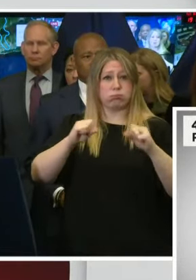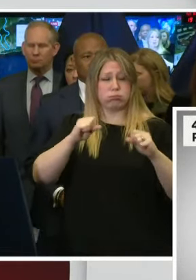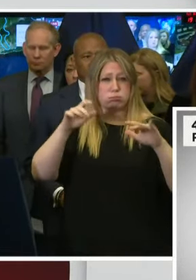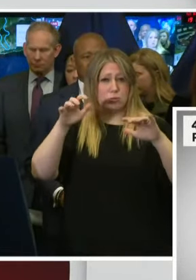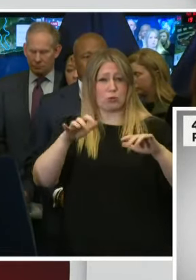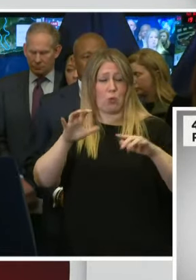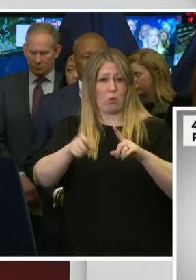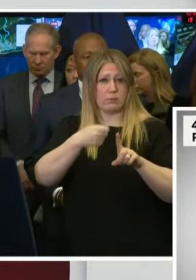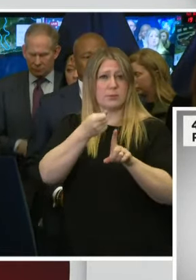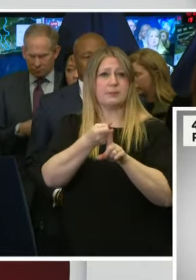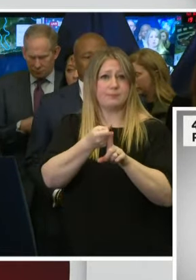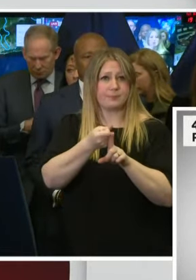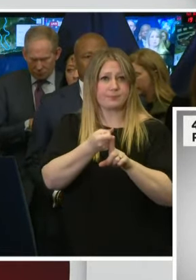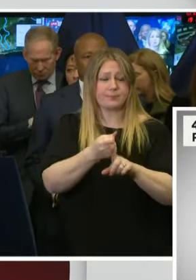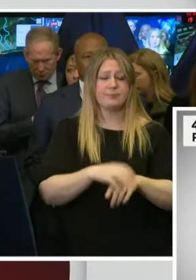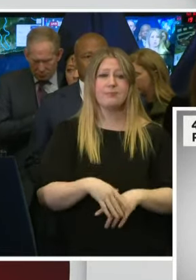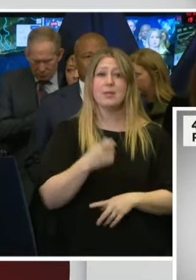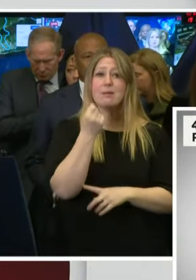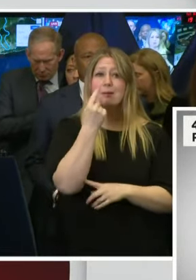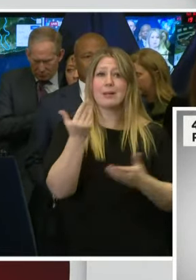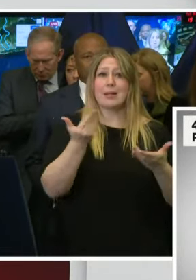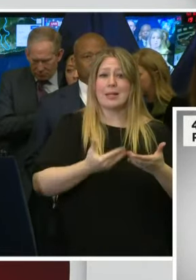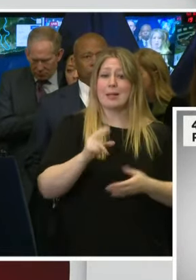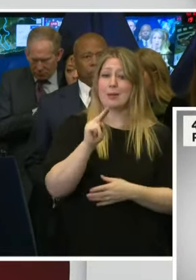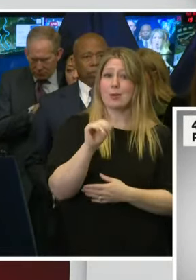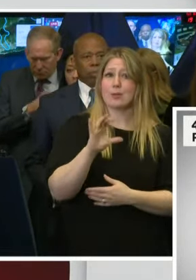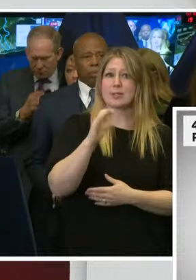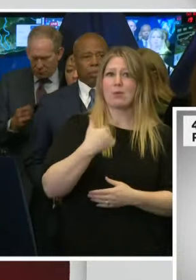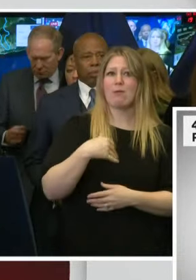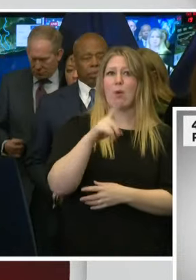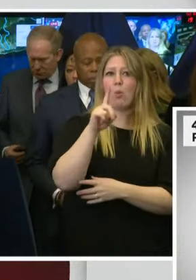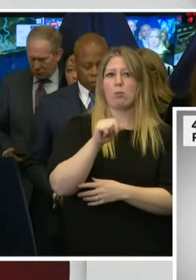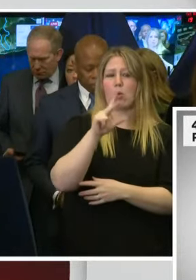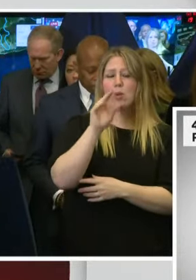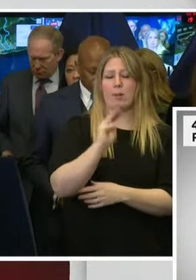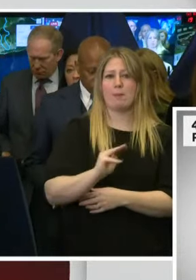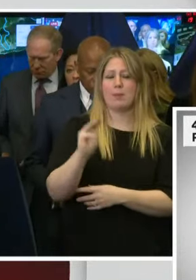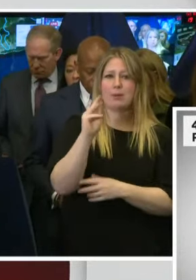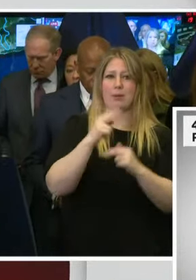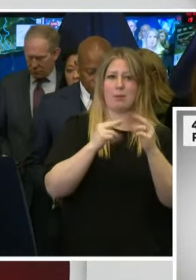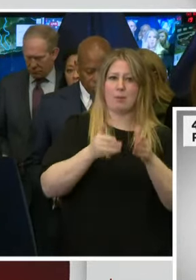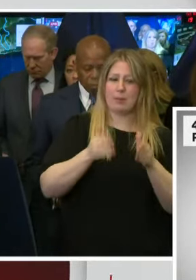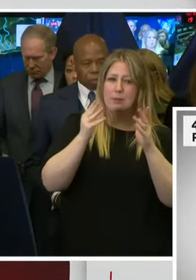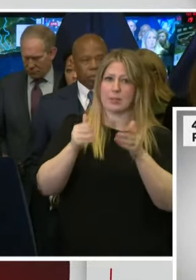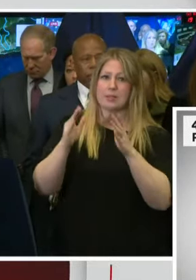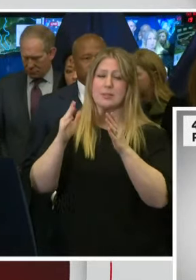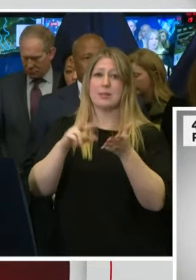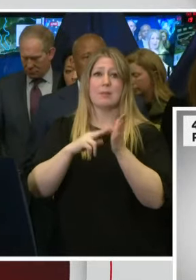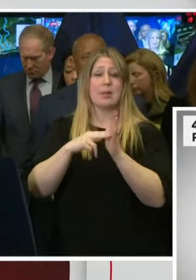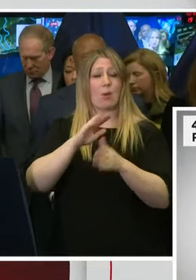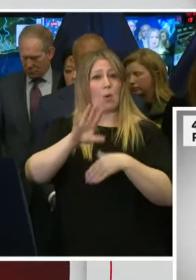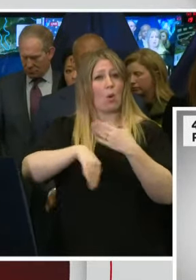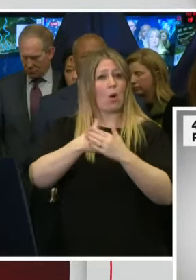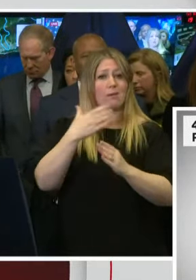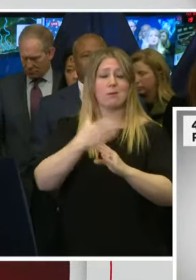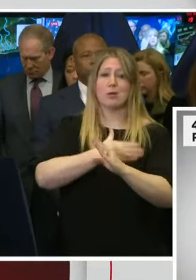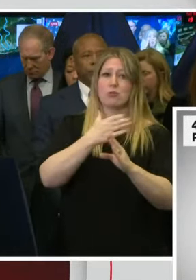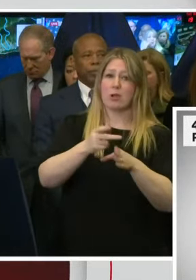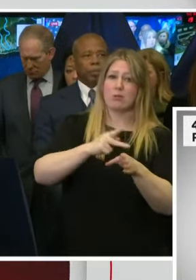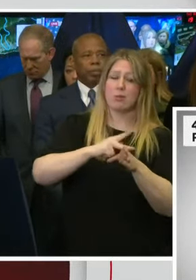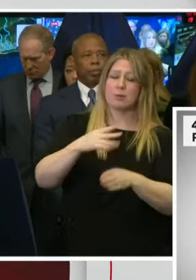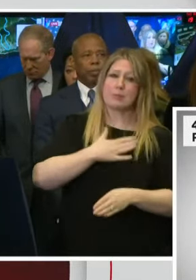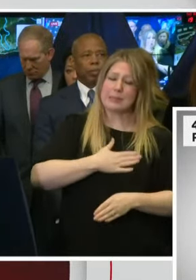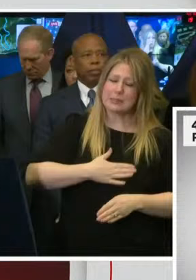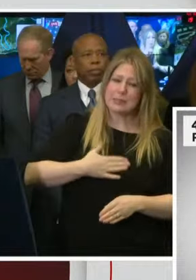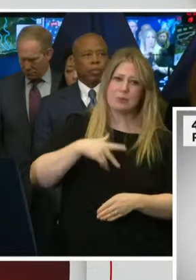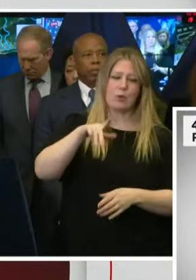which means we need cooperation from construction professionals. We've messaged that to them, but let me take this opportunity again